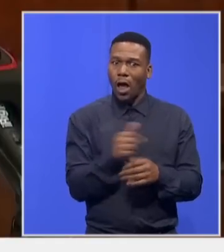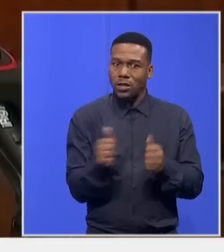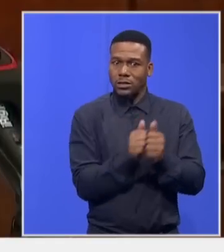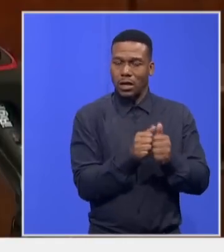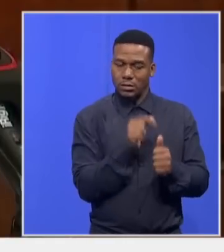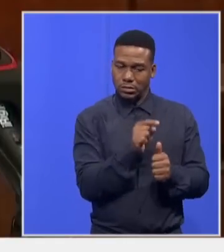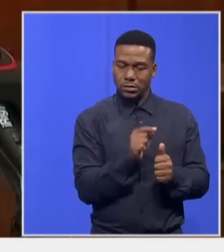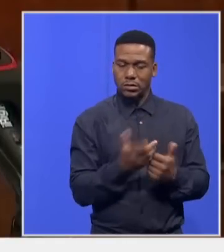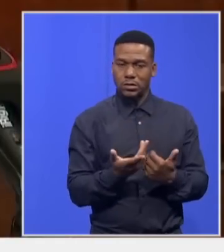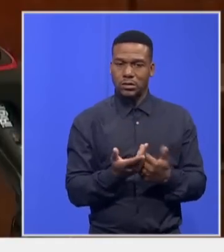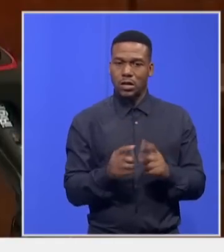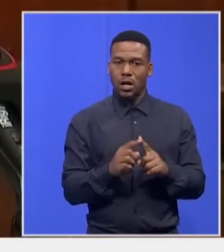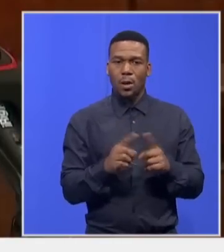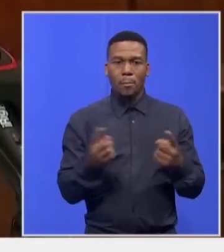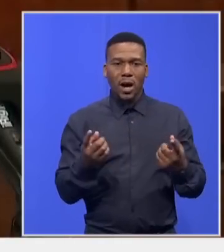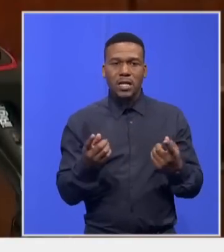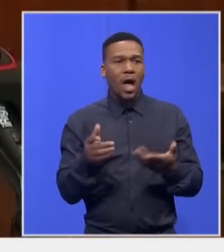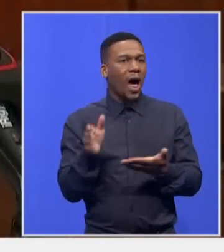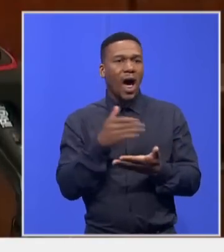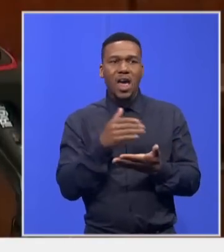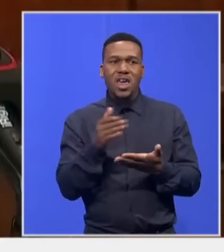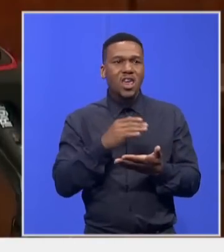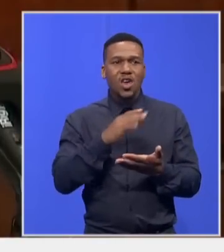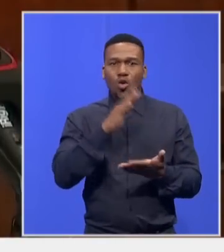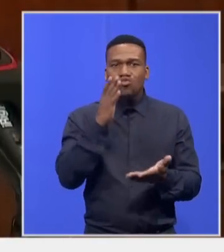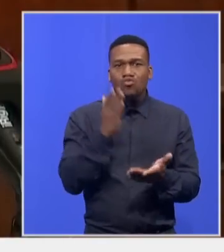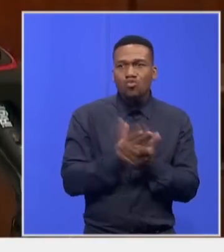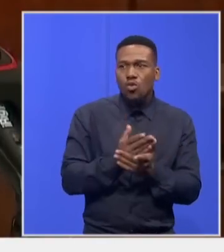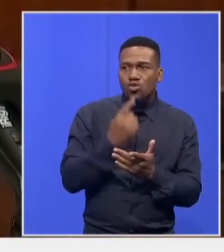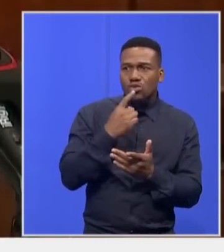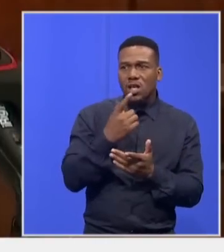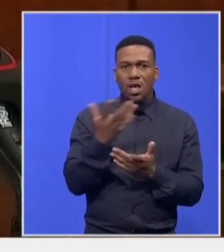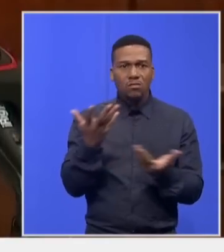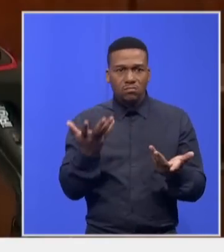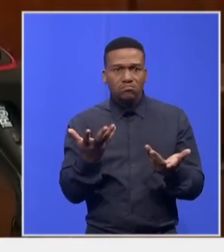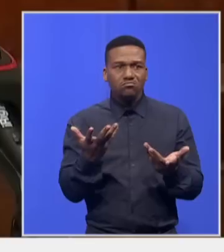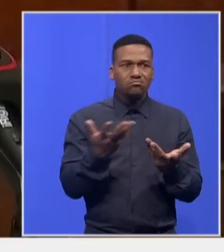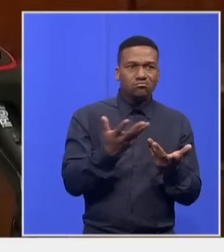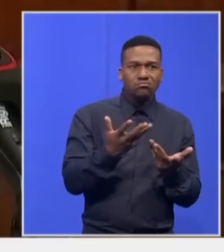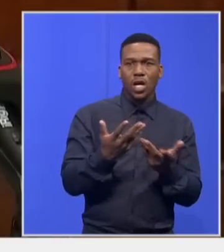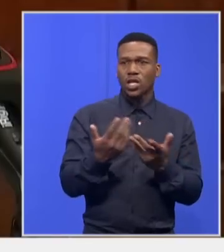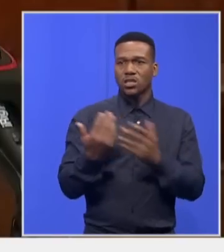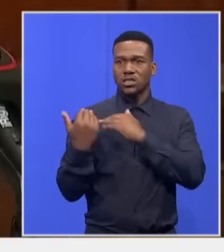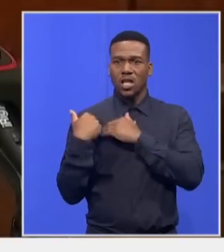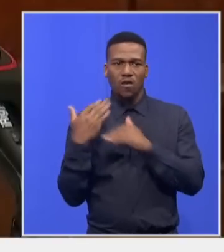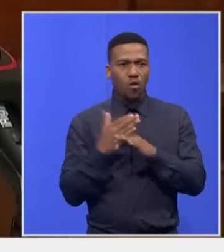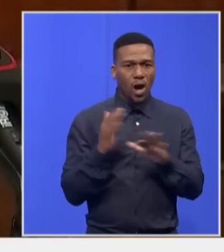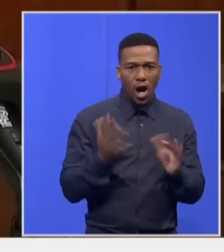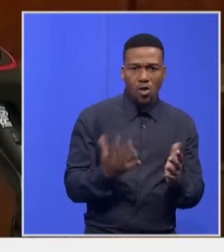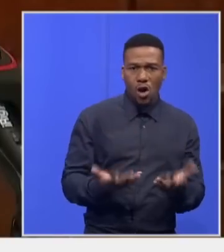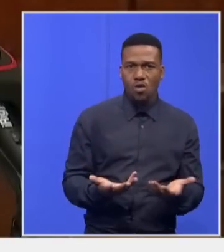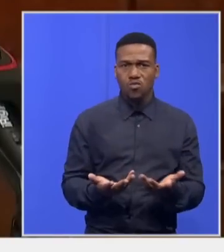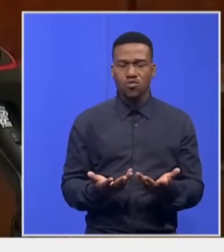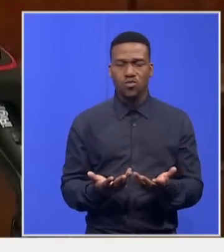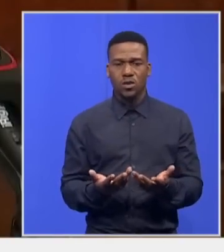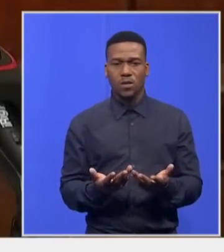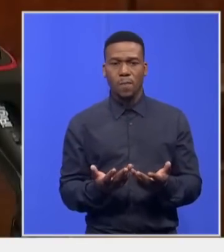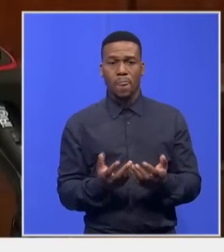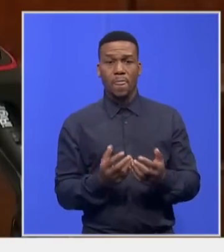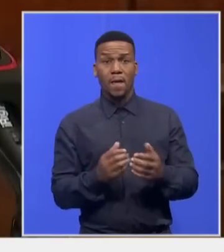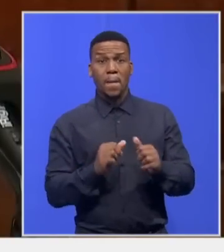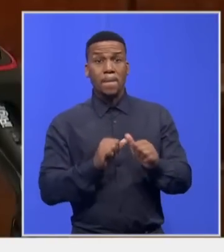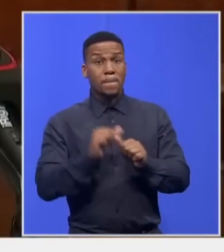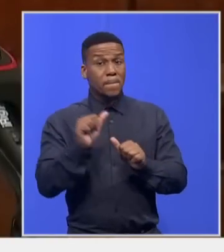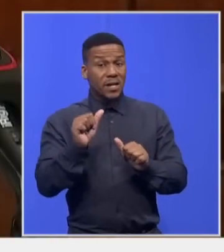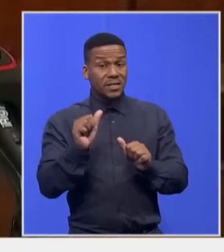And there is no additional incentive for people to apply themselves. The best that you need to run these plants don't see their